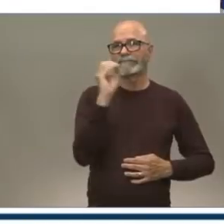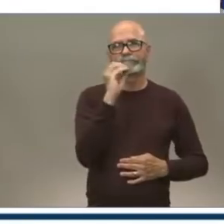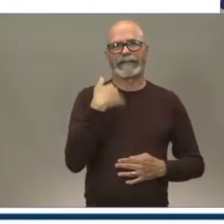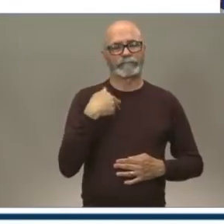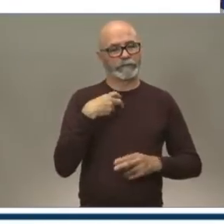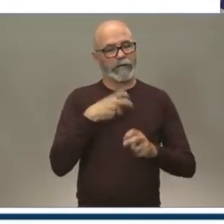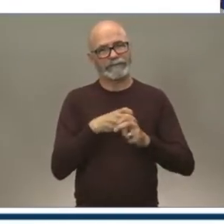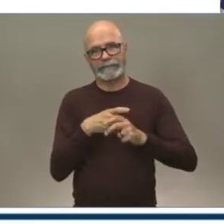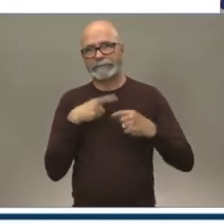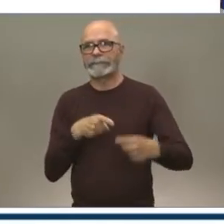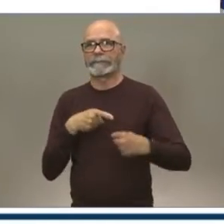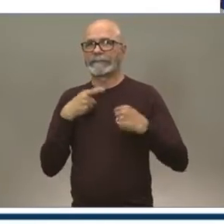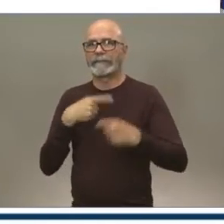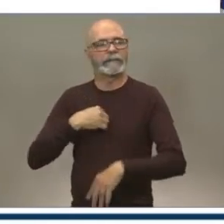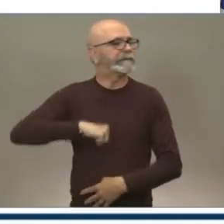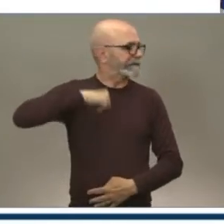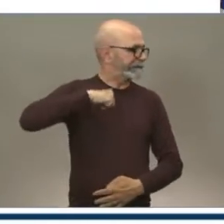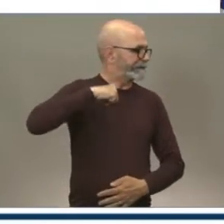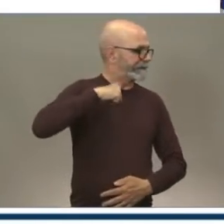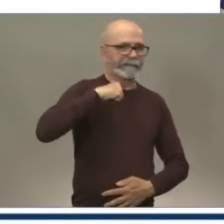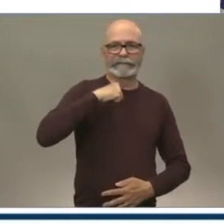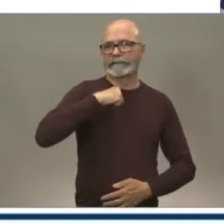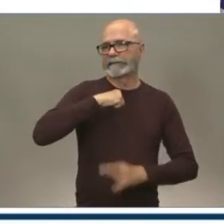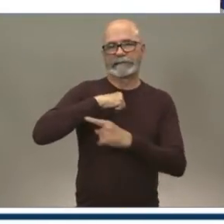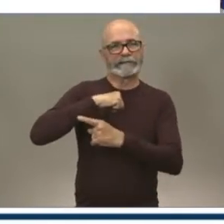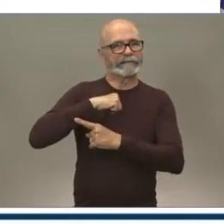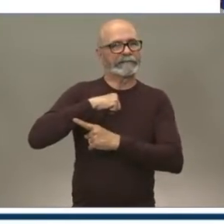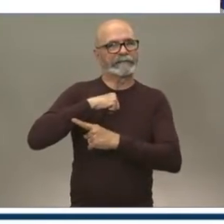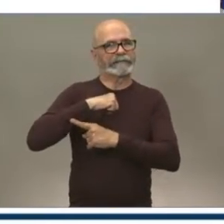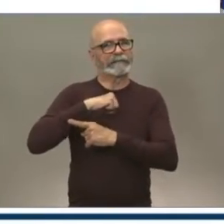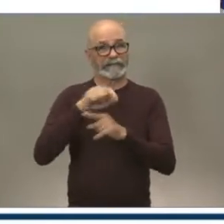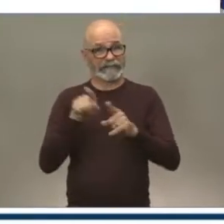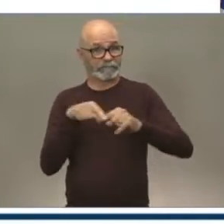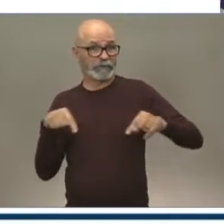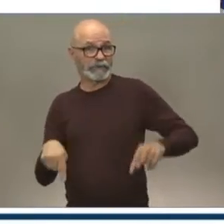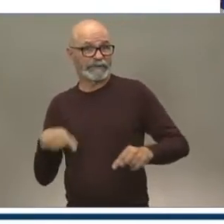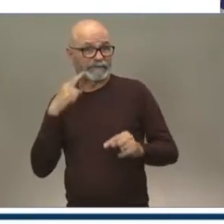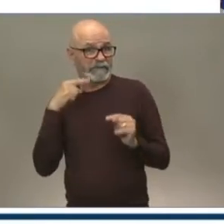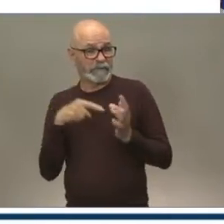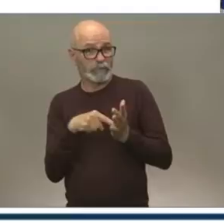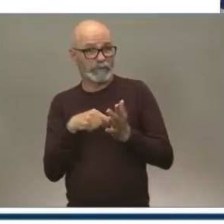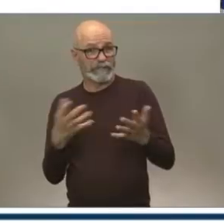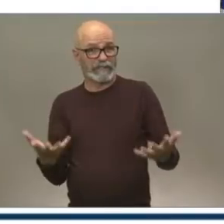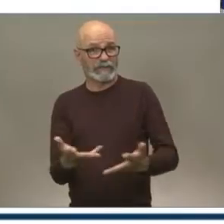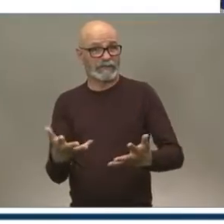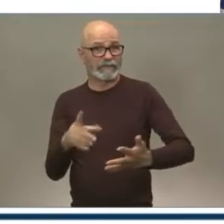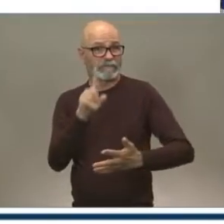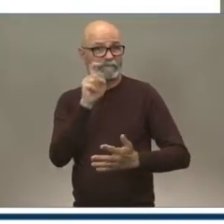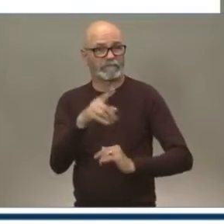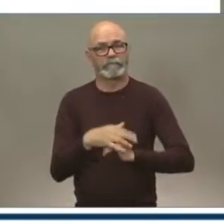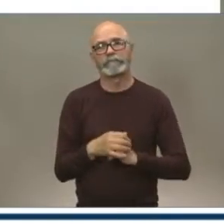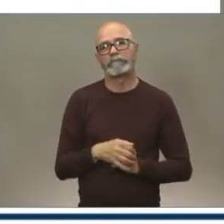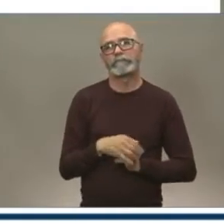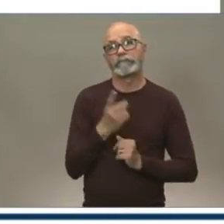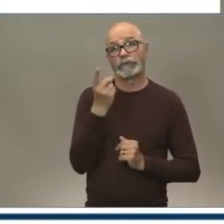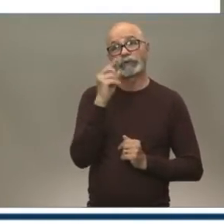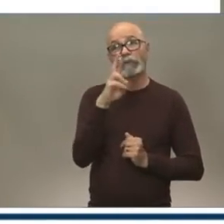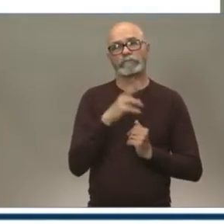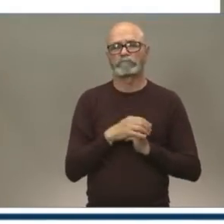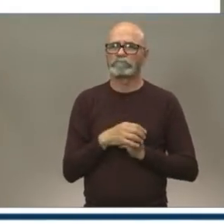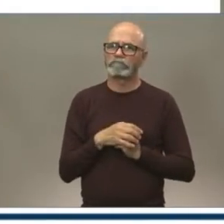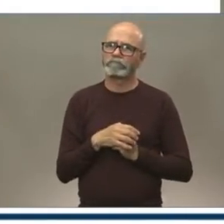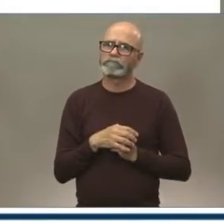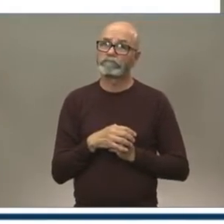the AstraZeneca shot. Is that the experience here, or do you have numbers on that? And we've certainly, initially, we had very